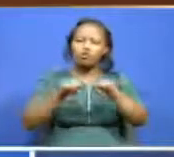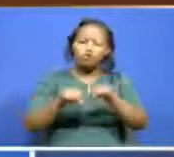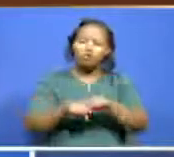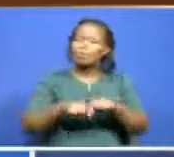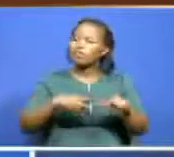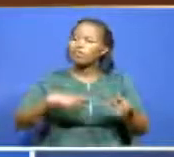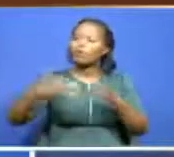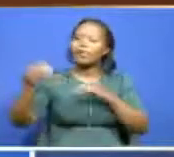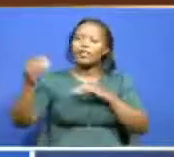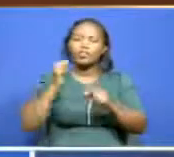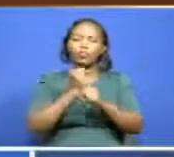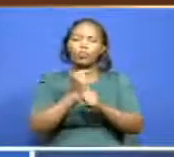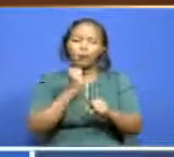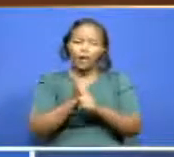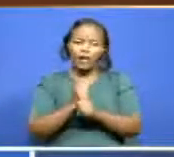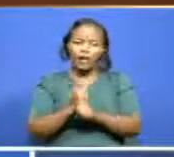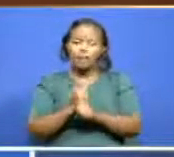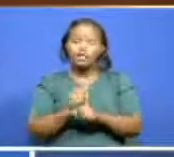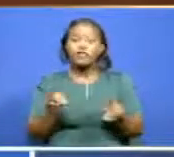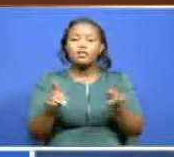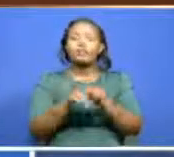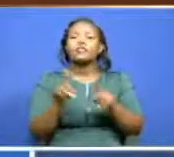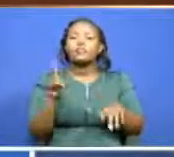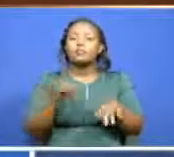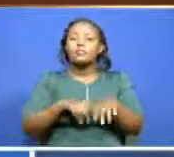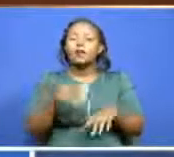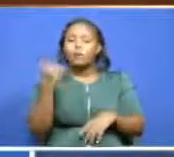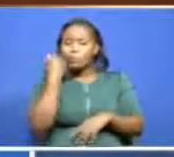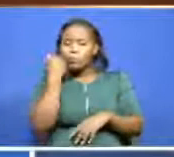work. Even when he was unwell,